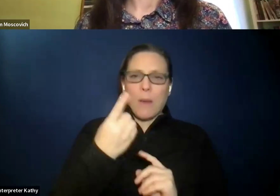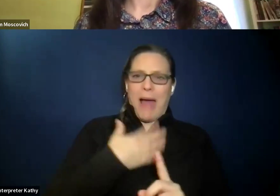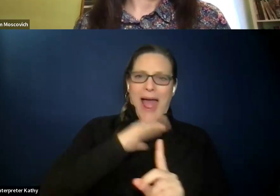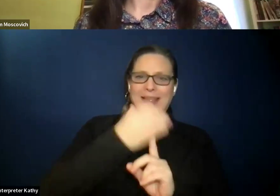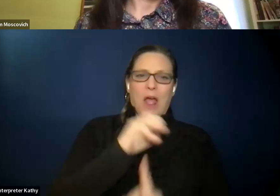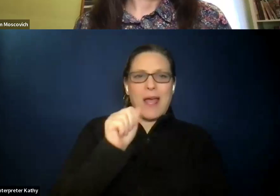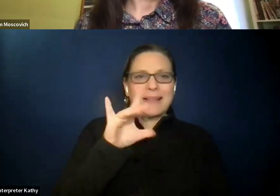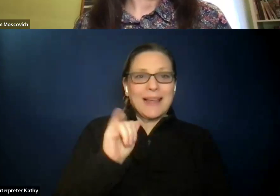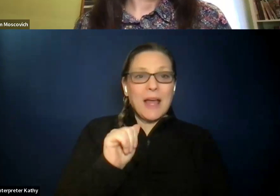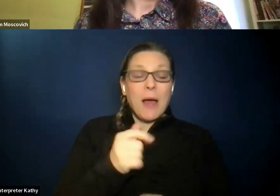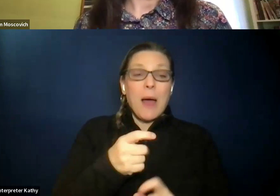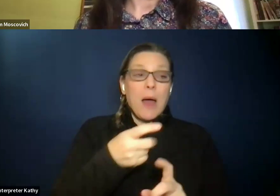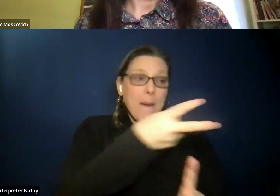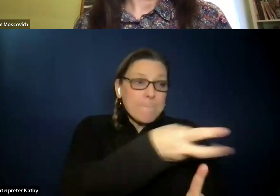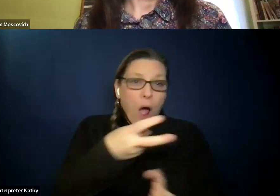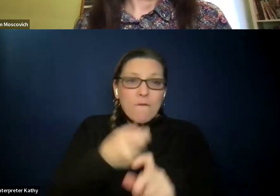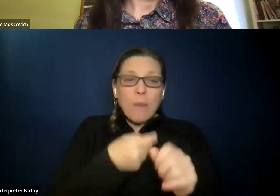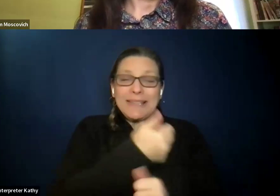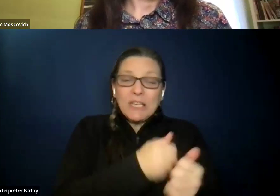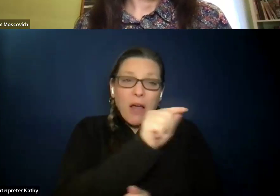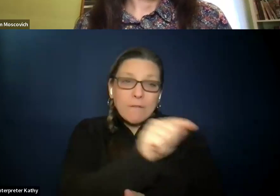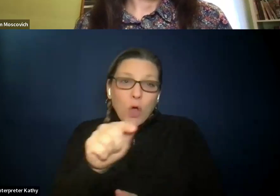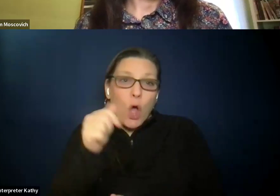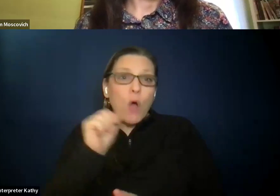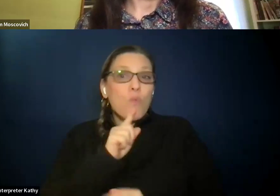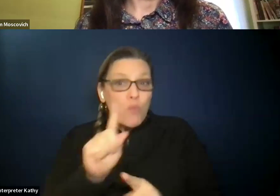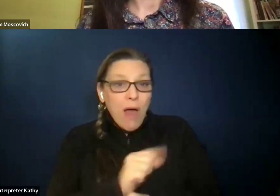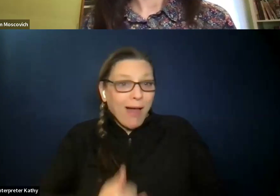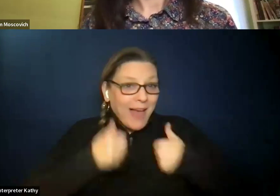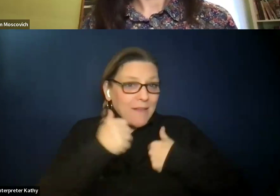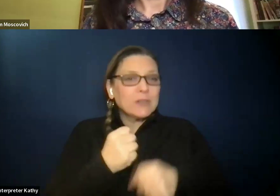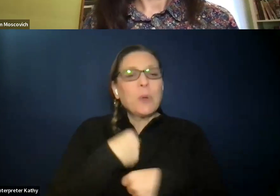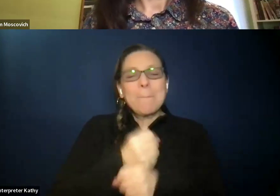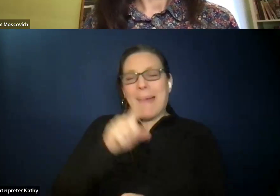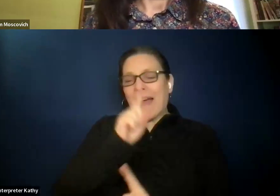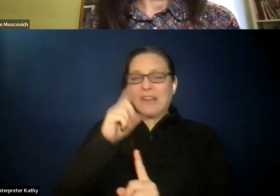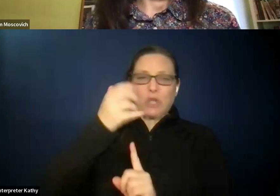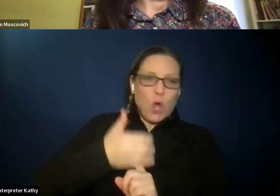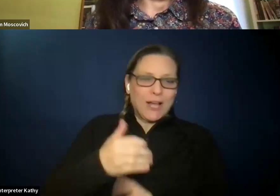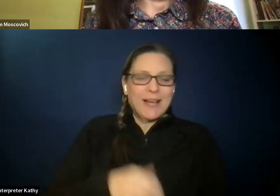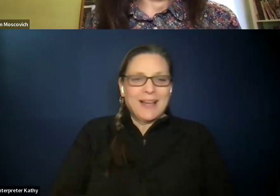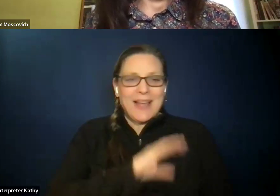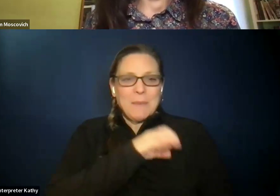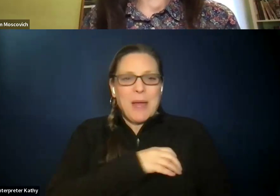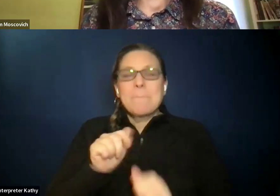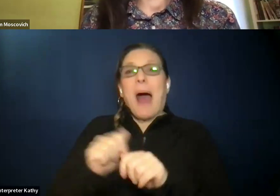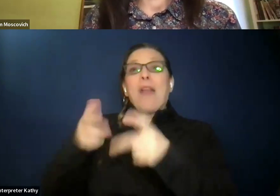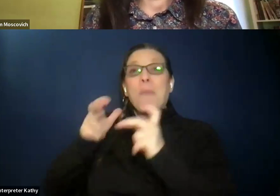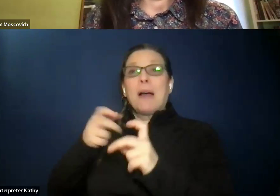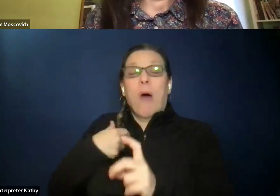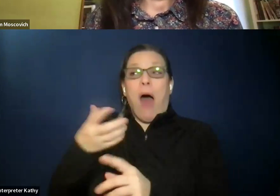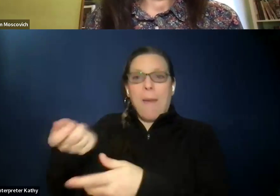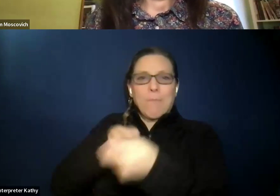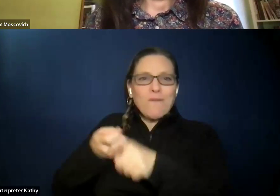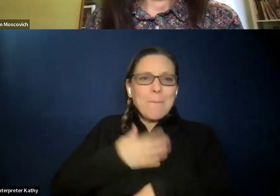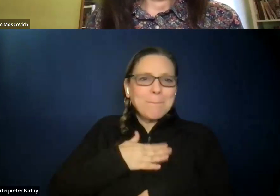these actual real life girls, but making this fictional character. And then the basketball stuff, a lot I leaned into my family